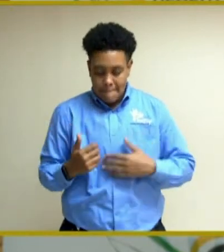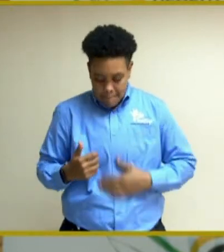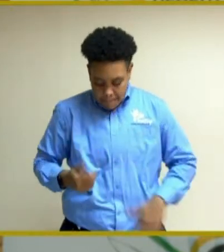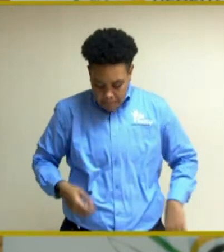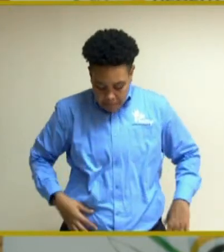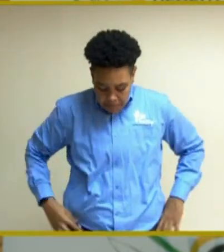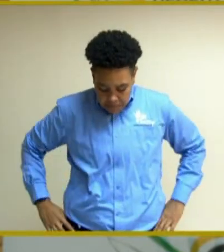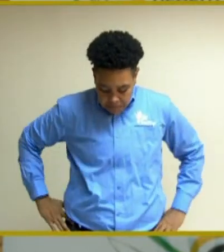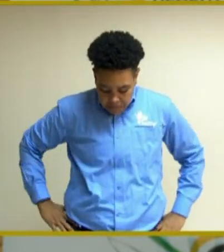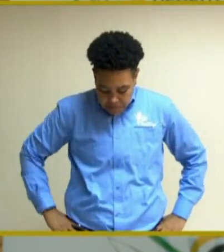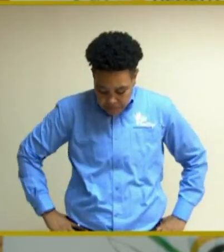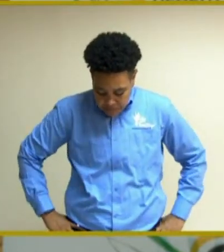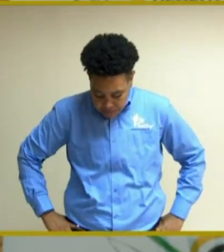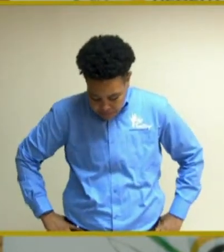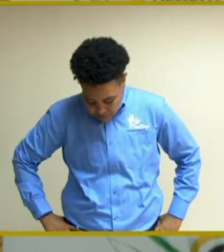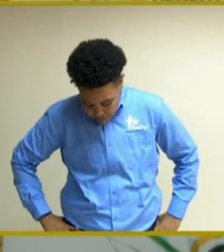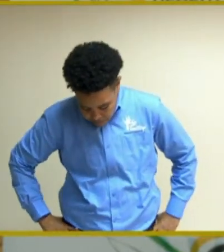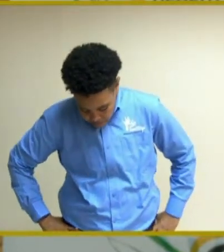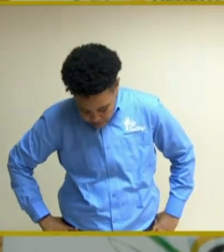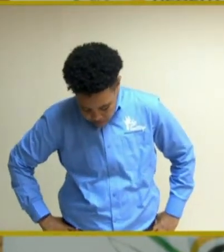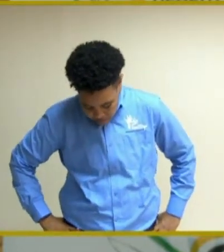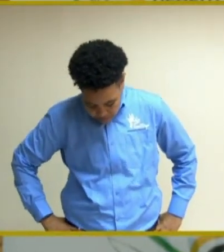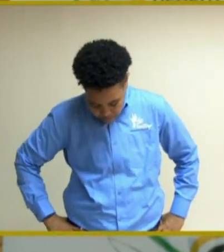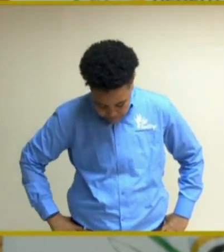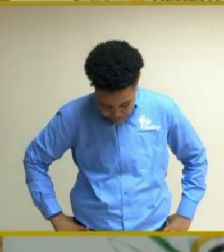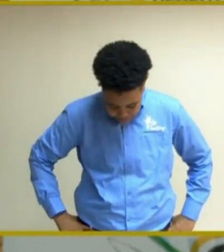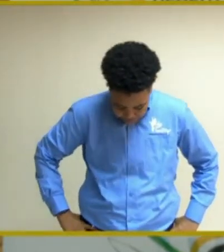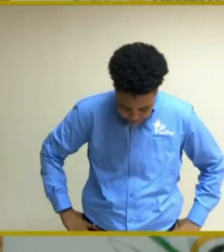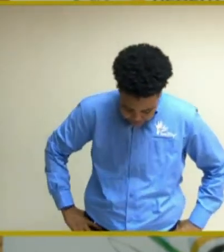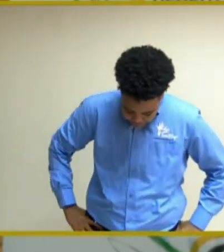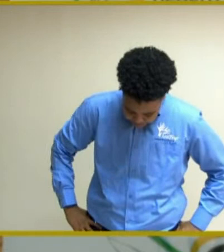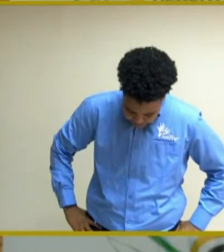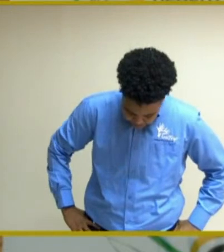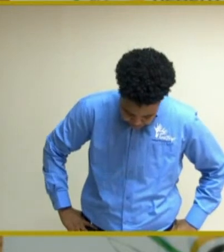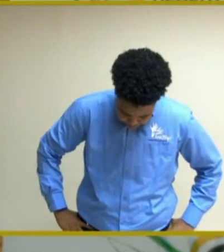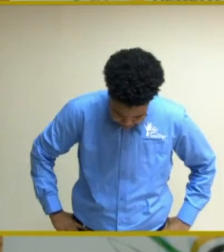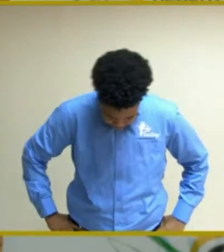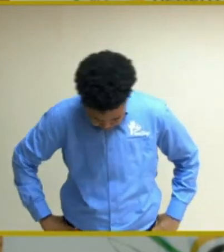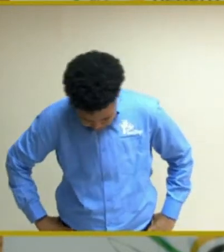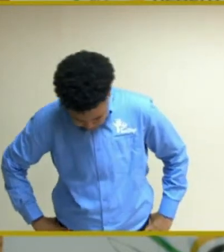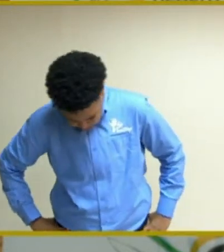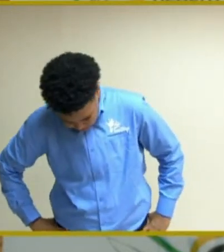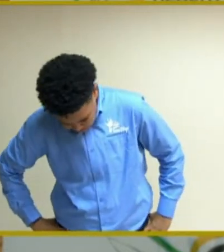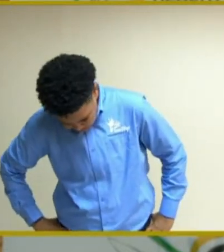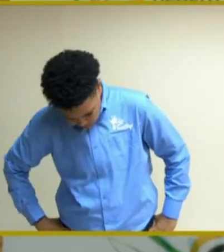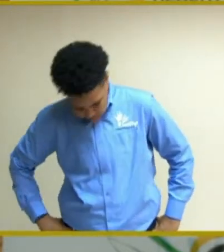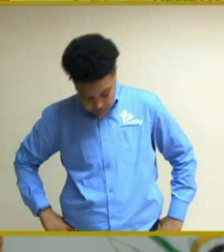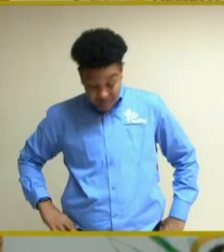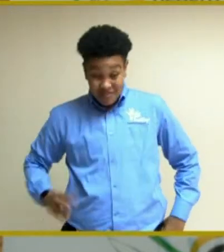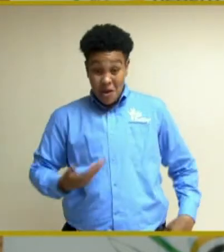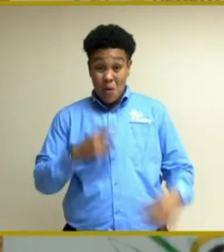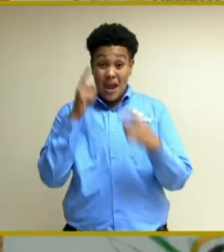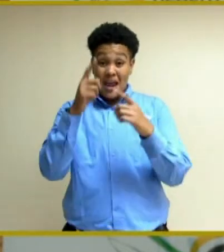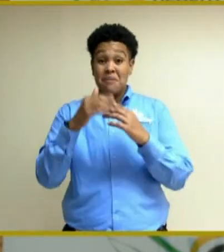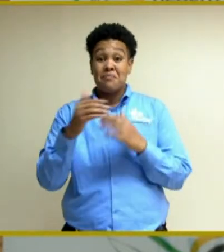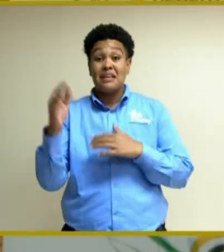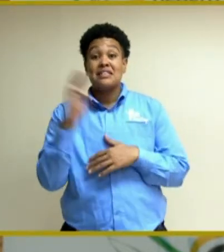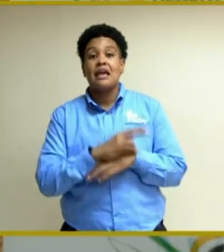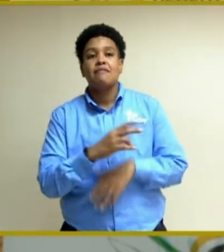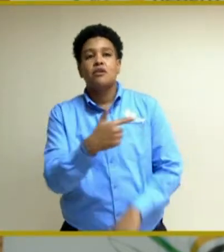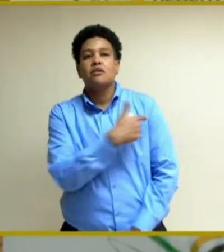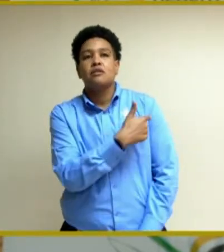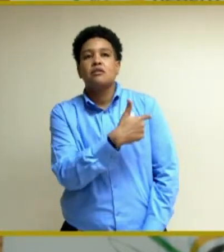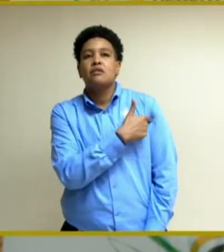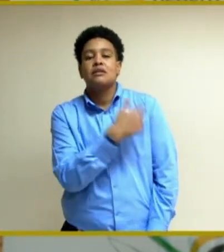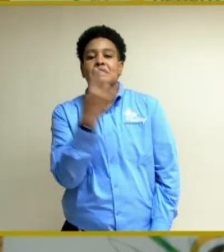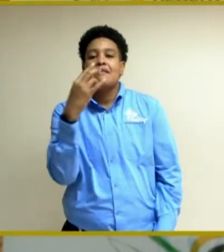And our aim in the next 7 days is to inoculate some 17,000 persons over the